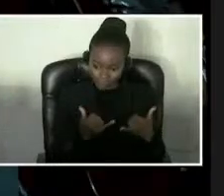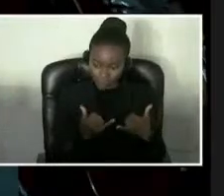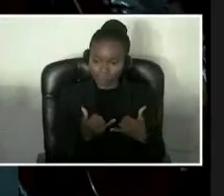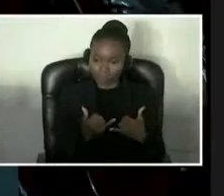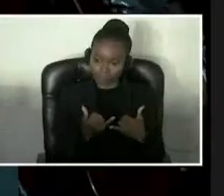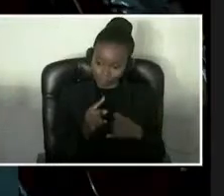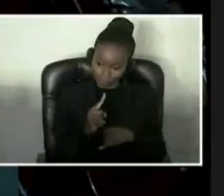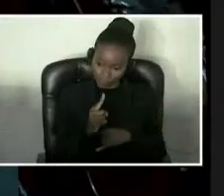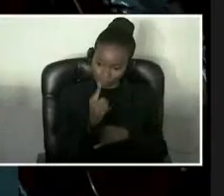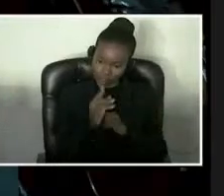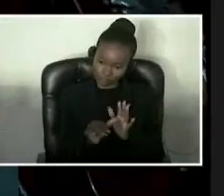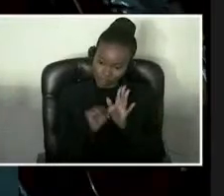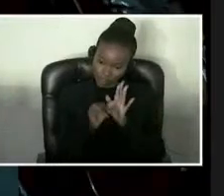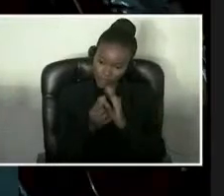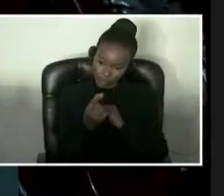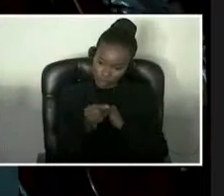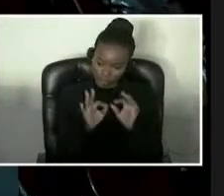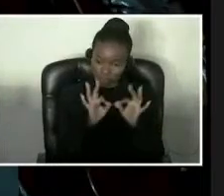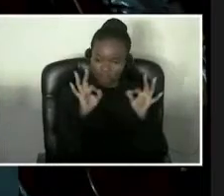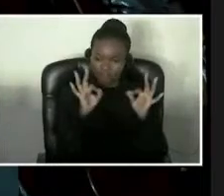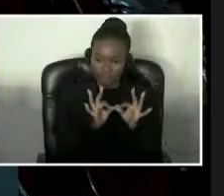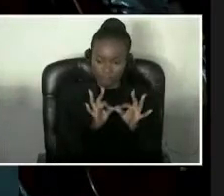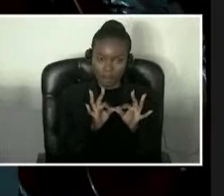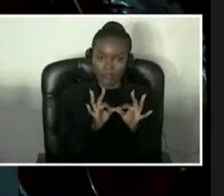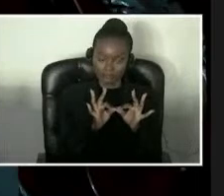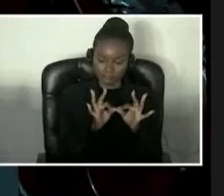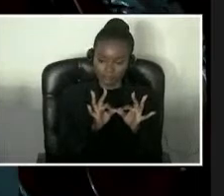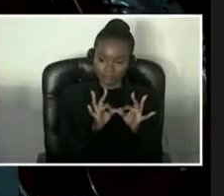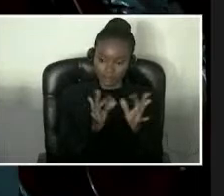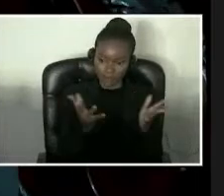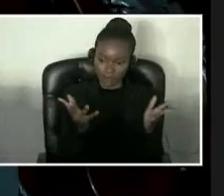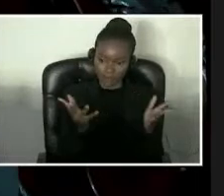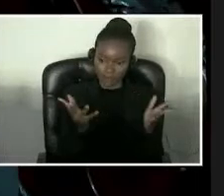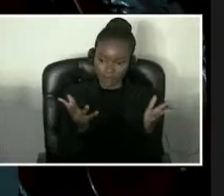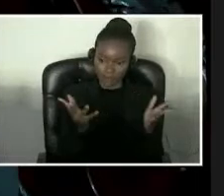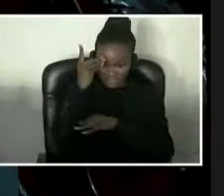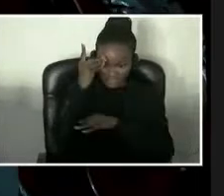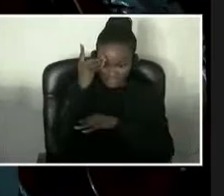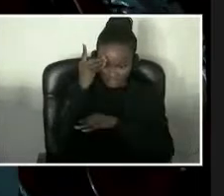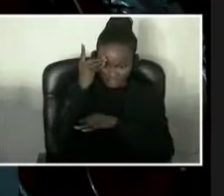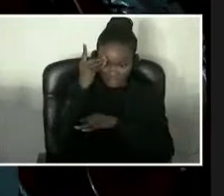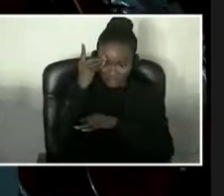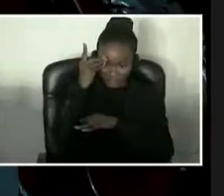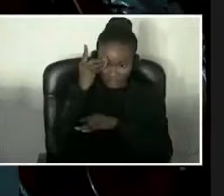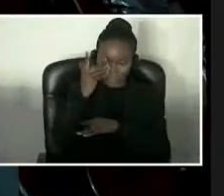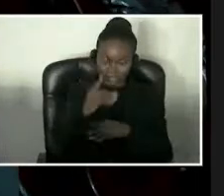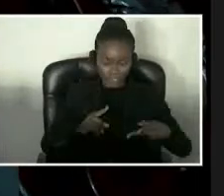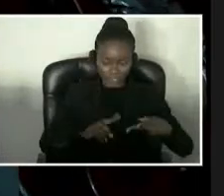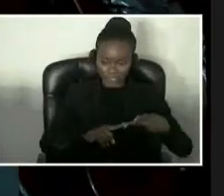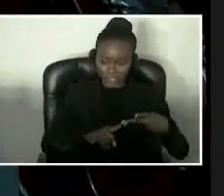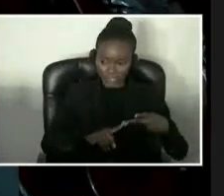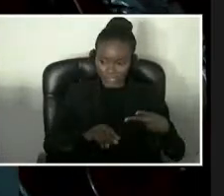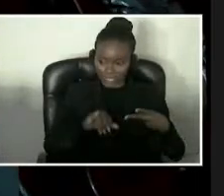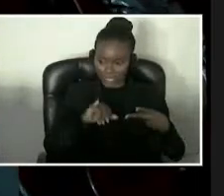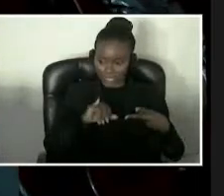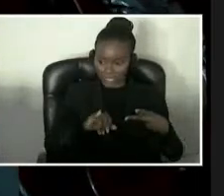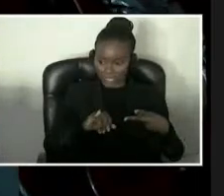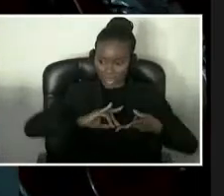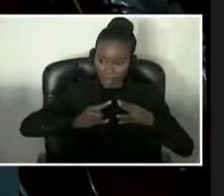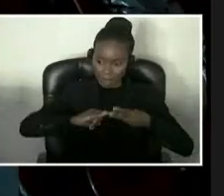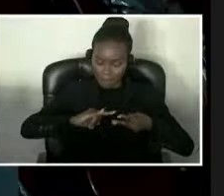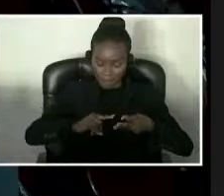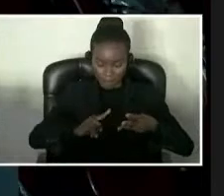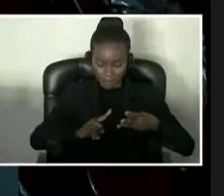heartfelt condolences to families here in itaewing metro in illambe district in oklaho